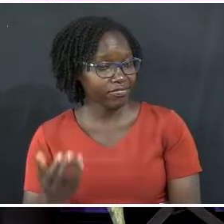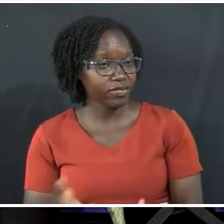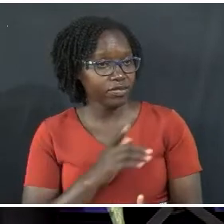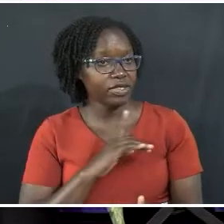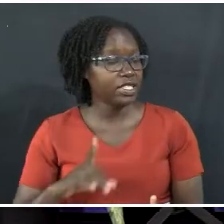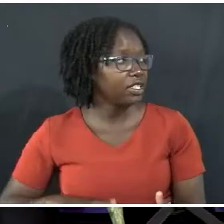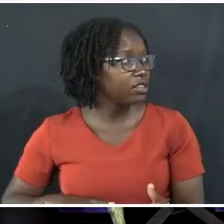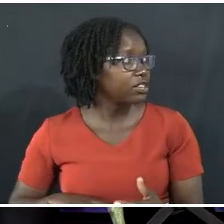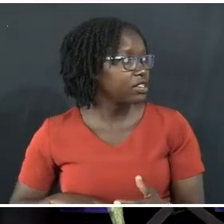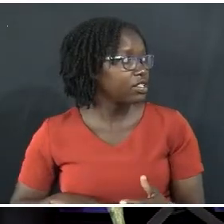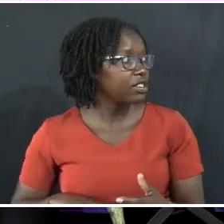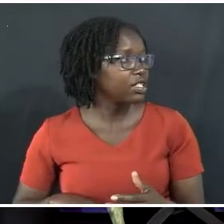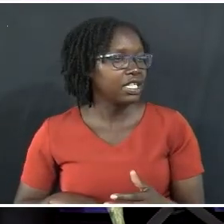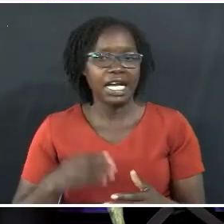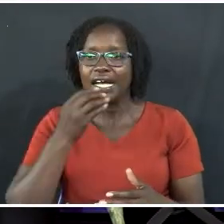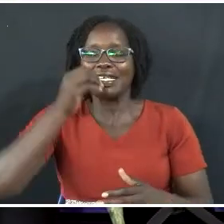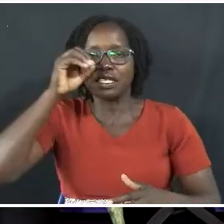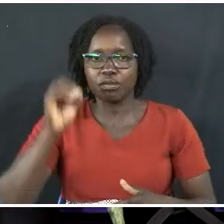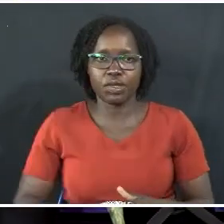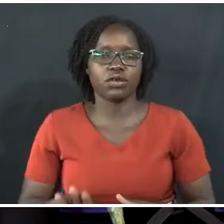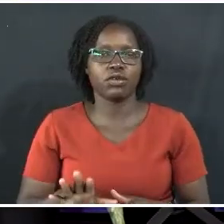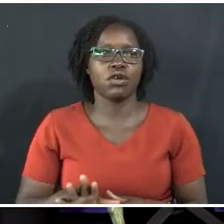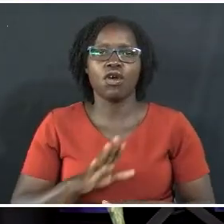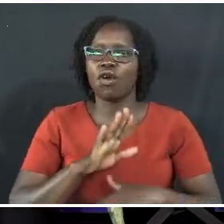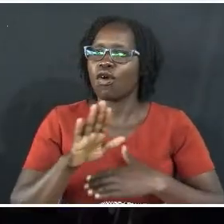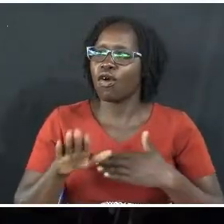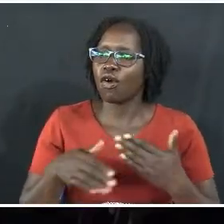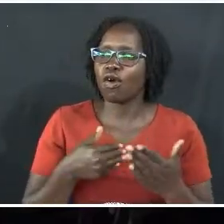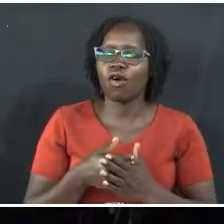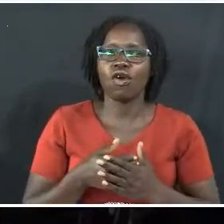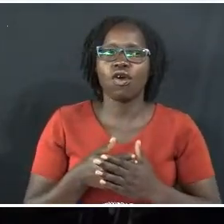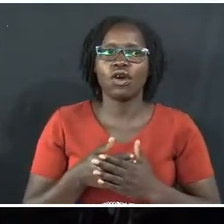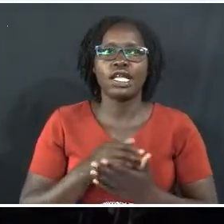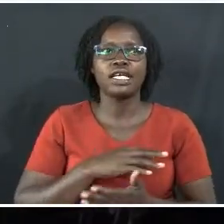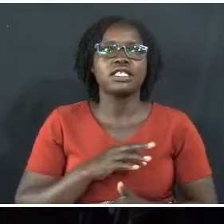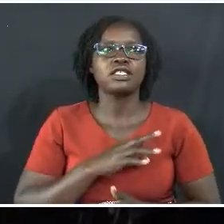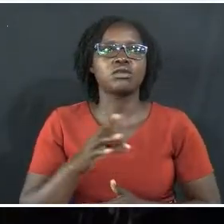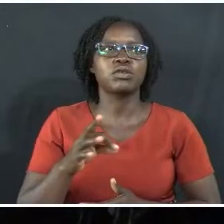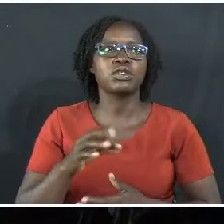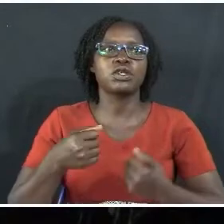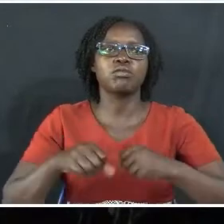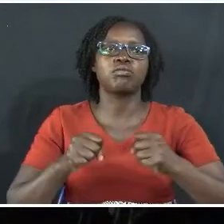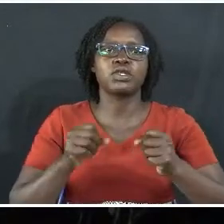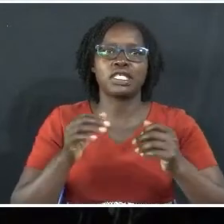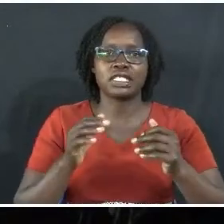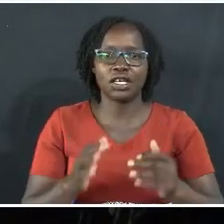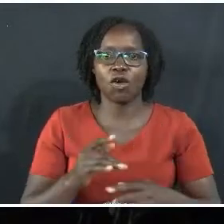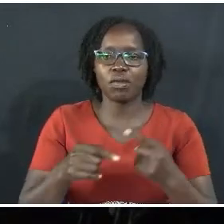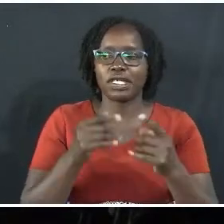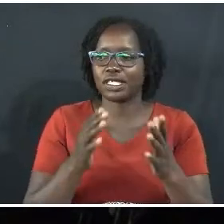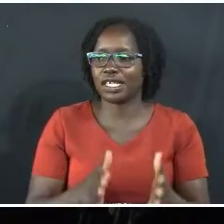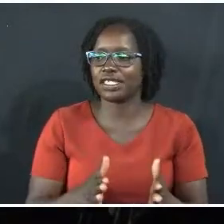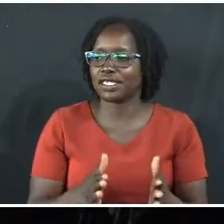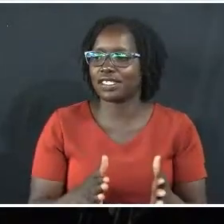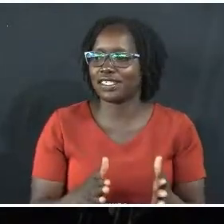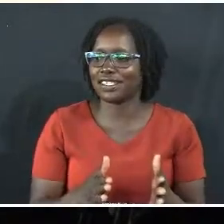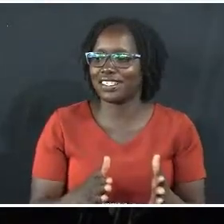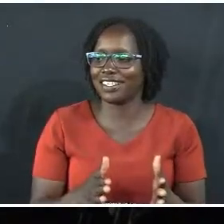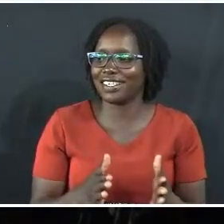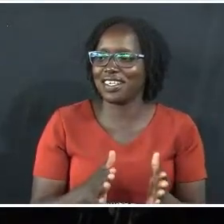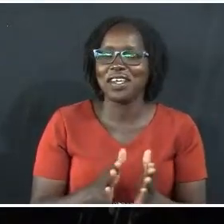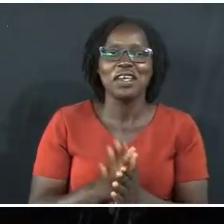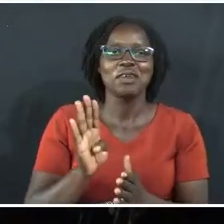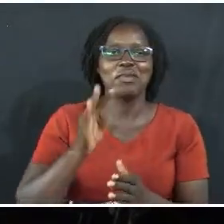Lord rebuke all spiritual boda-boda operators. Amen.